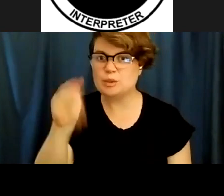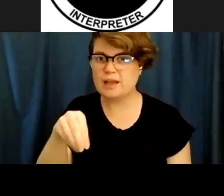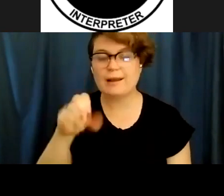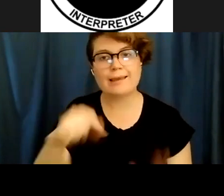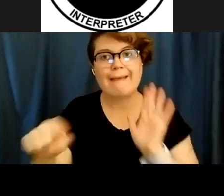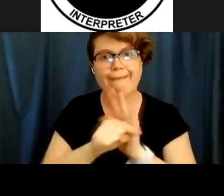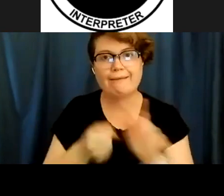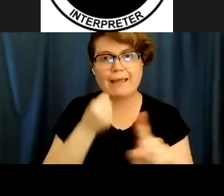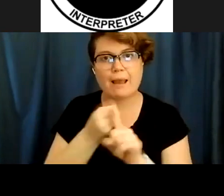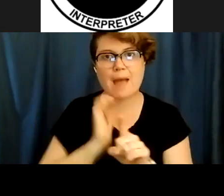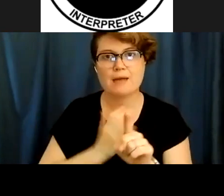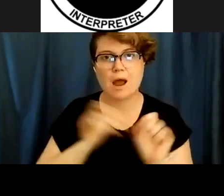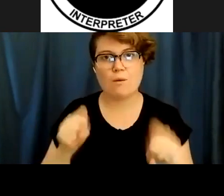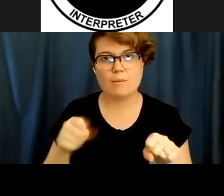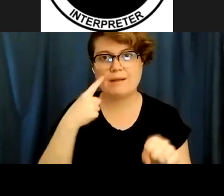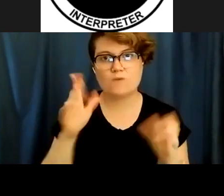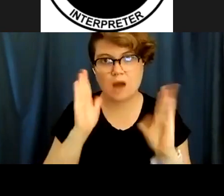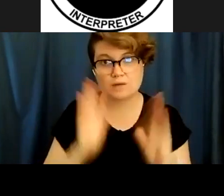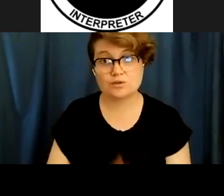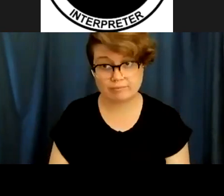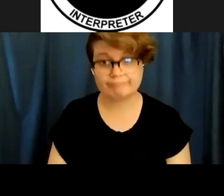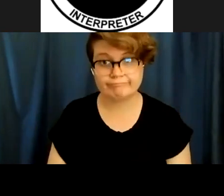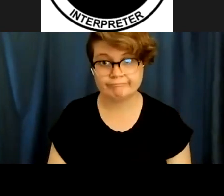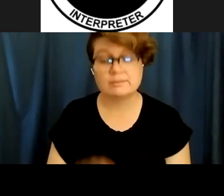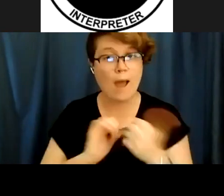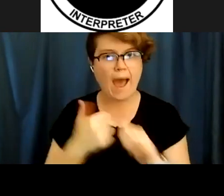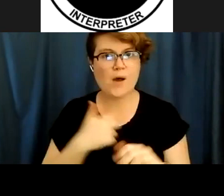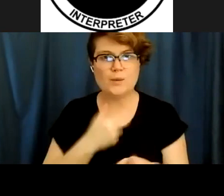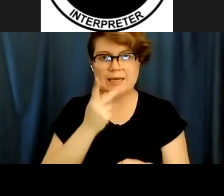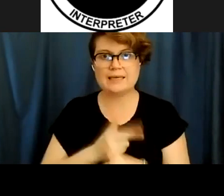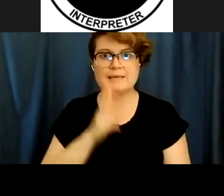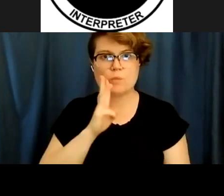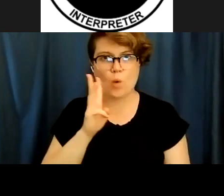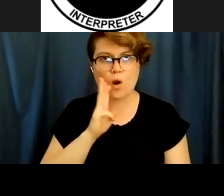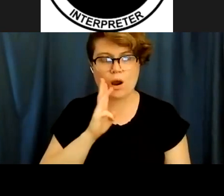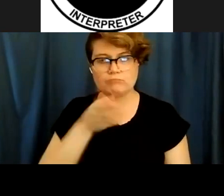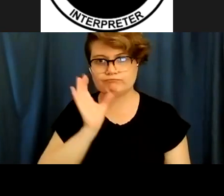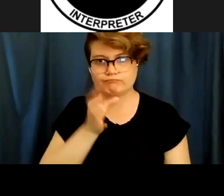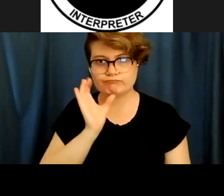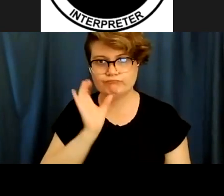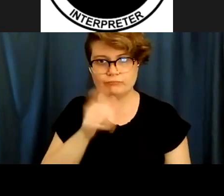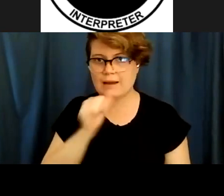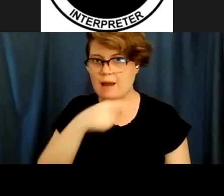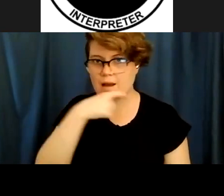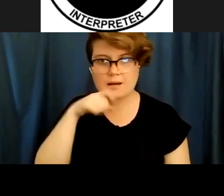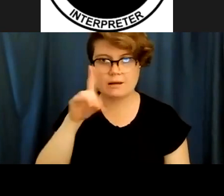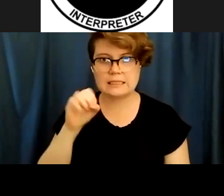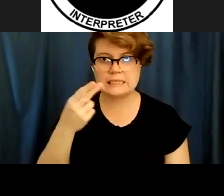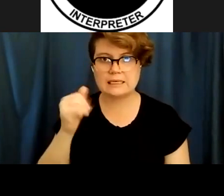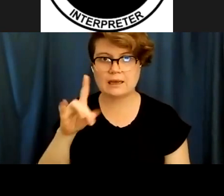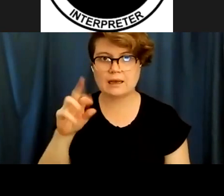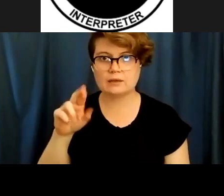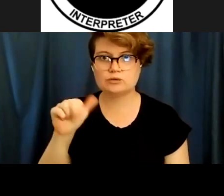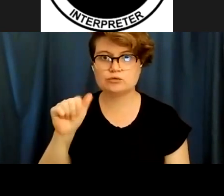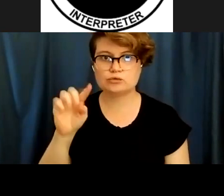impact our ability to concentrate. So how are we staying hydrated? When we're kind of creating our physical space around us, how are we making